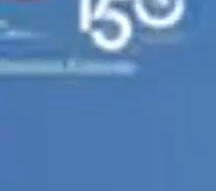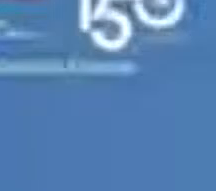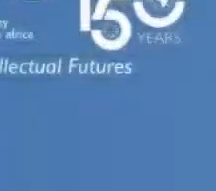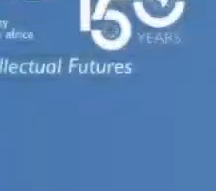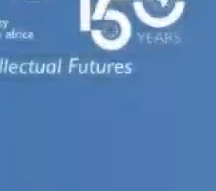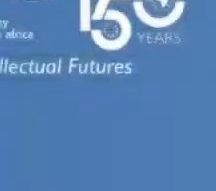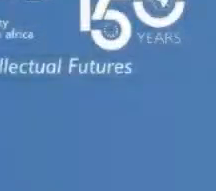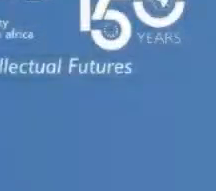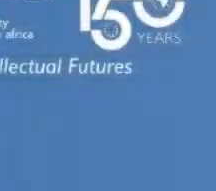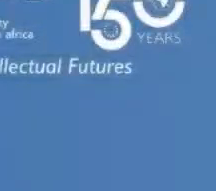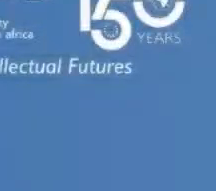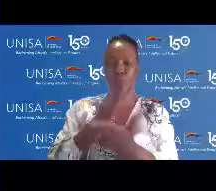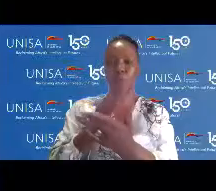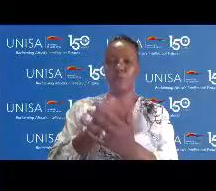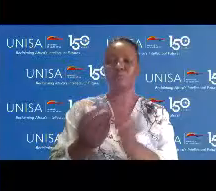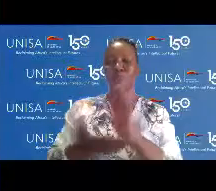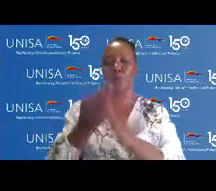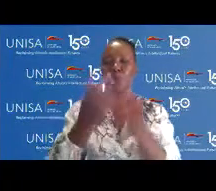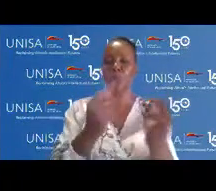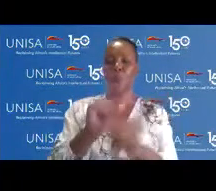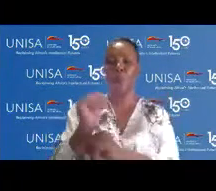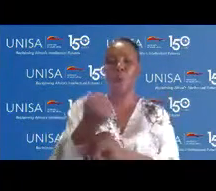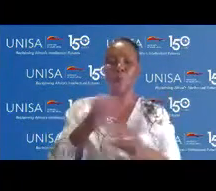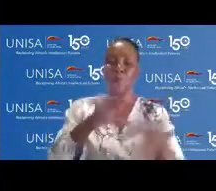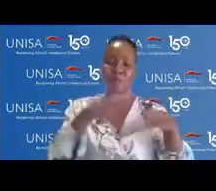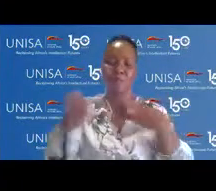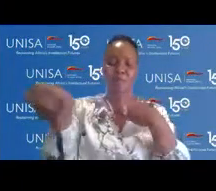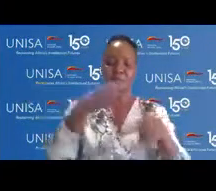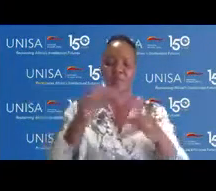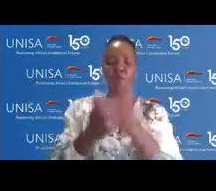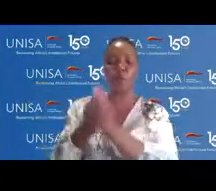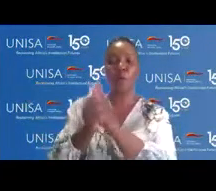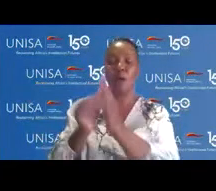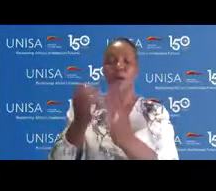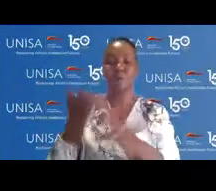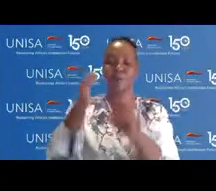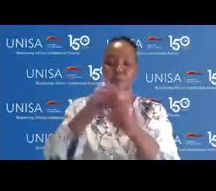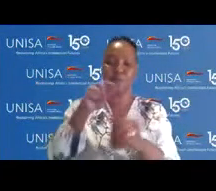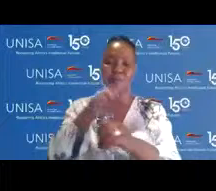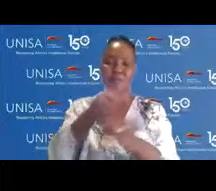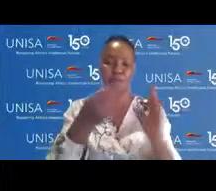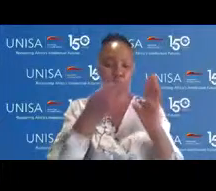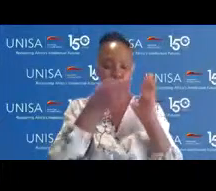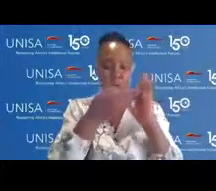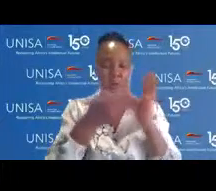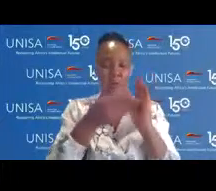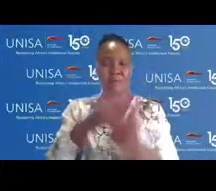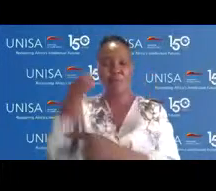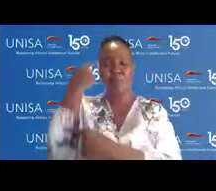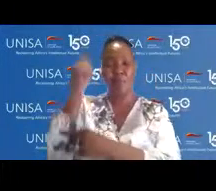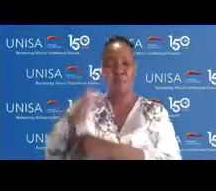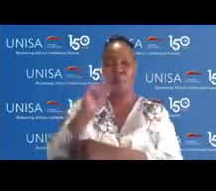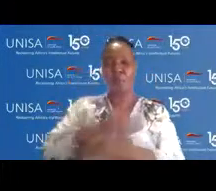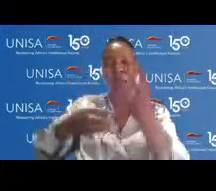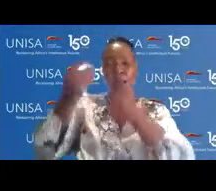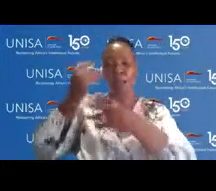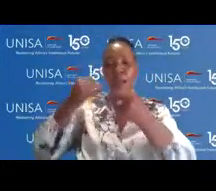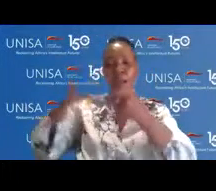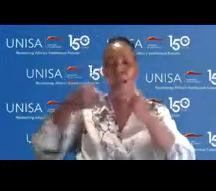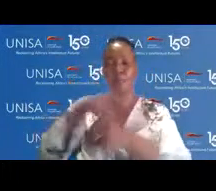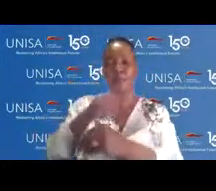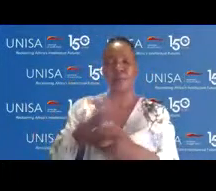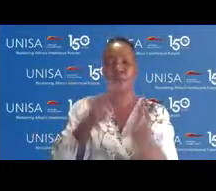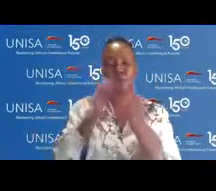you go do all those activities on the site, including this one. Go think about what you've learned today. Put it in there, because that is